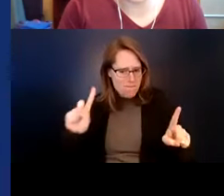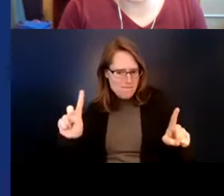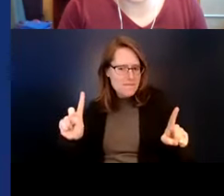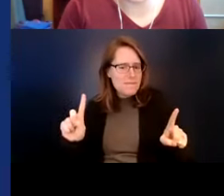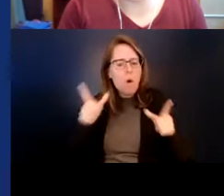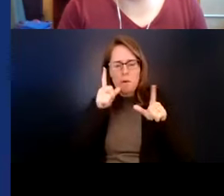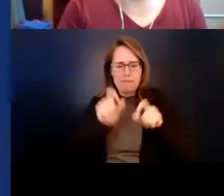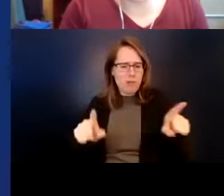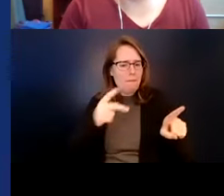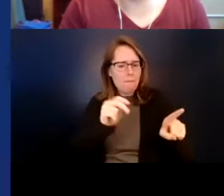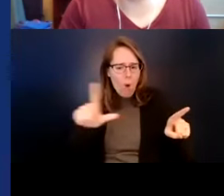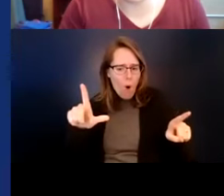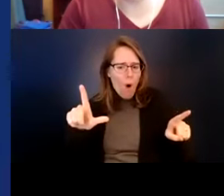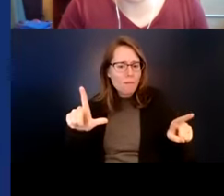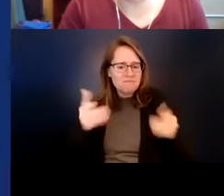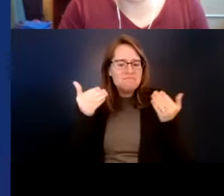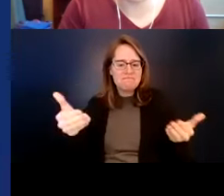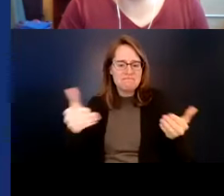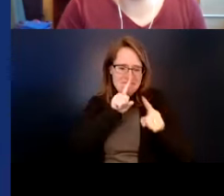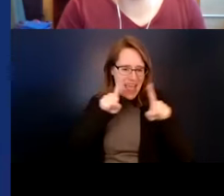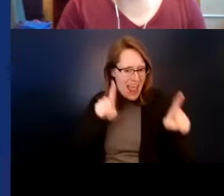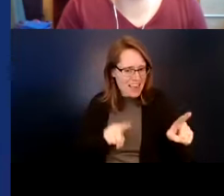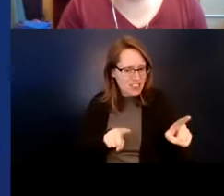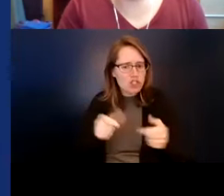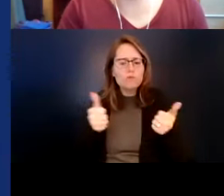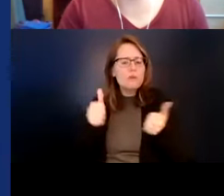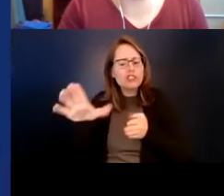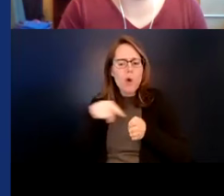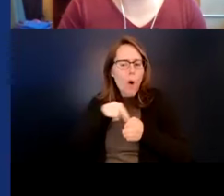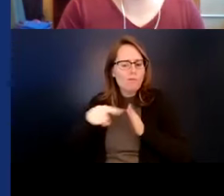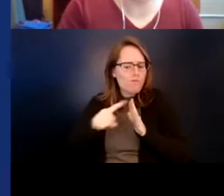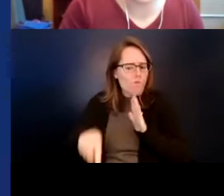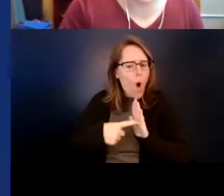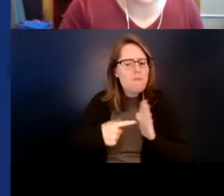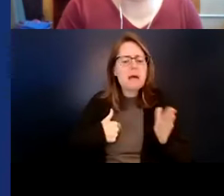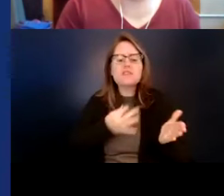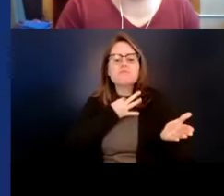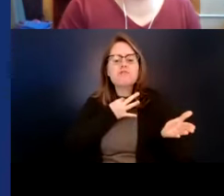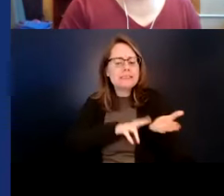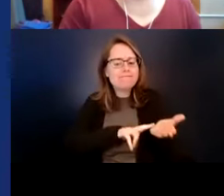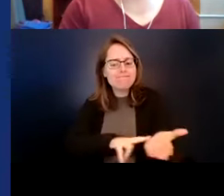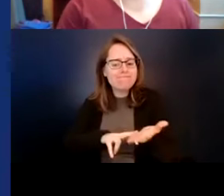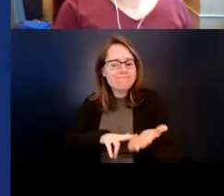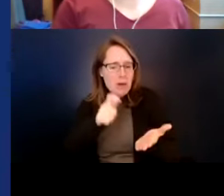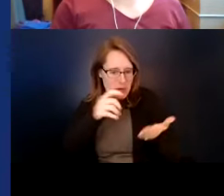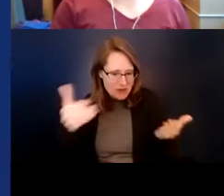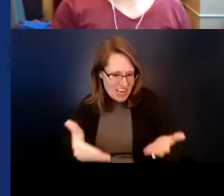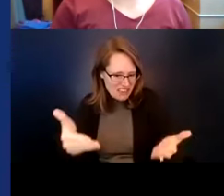Go ahead and answer that while I'm talking. I just want to get a feel for who we all are in this space